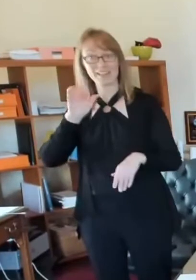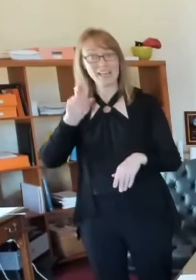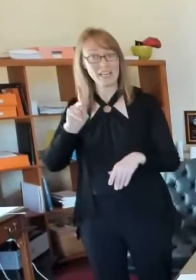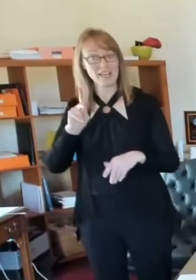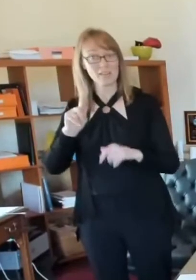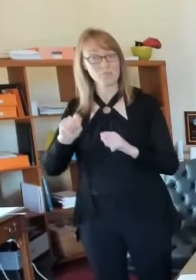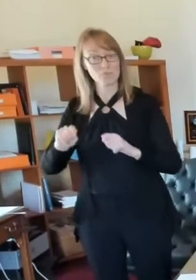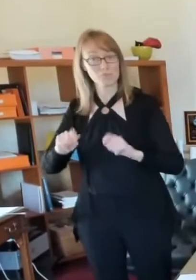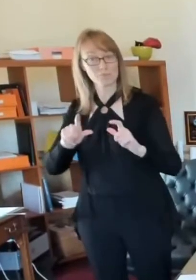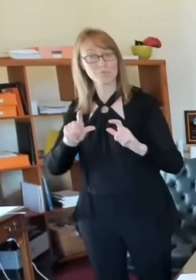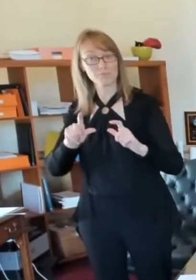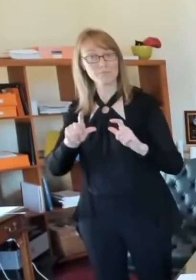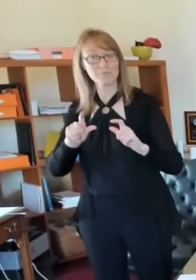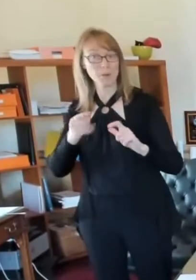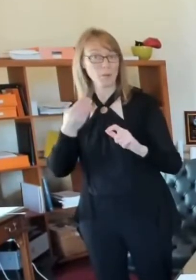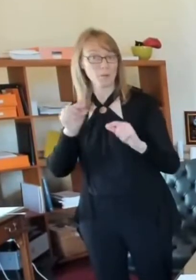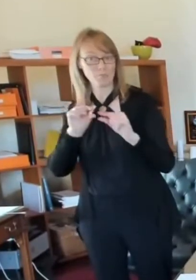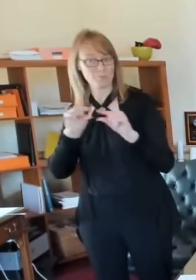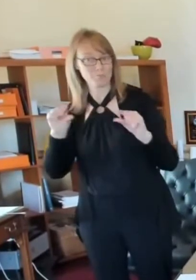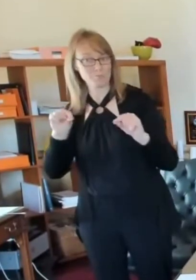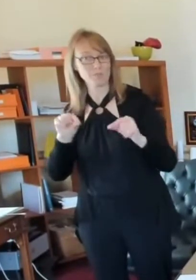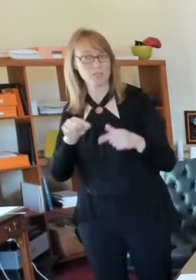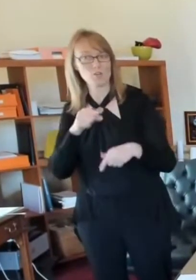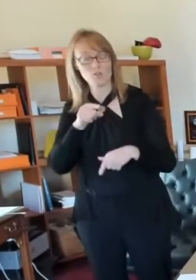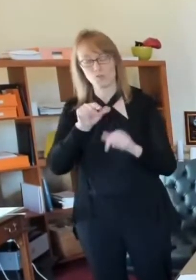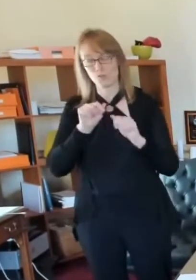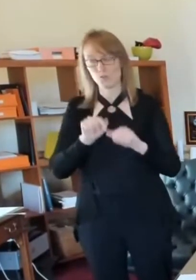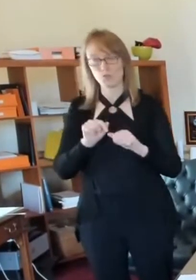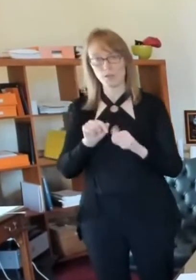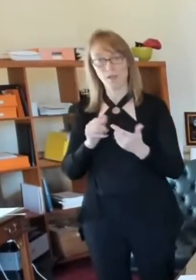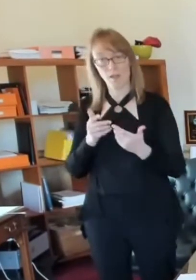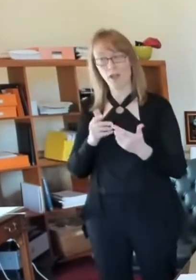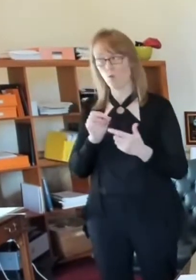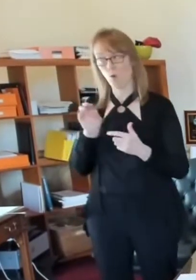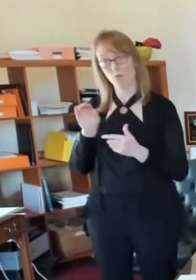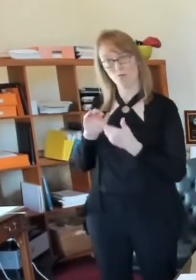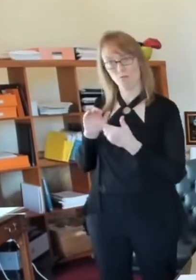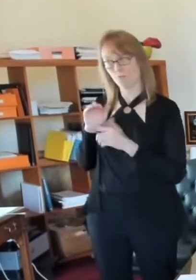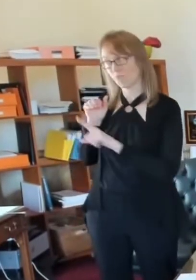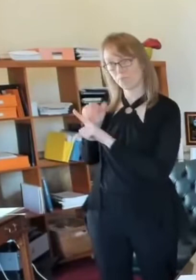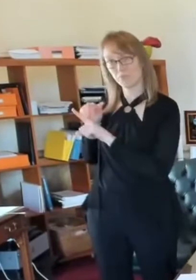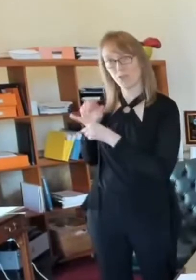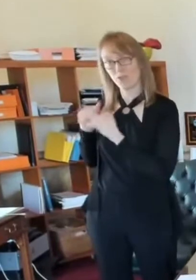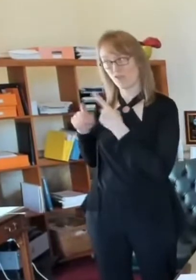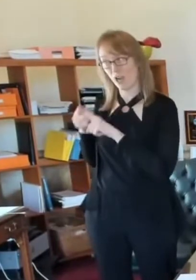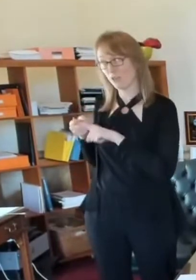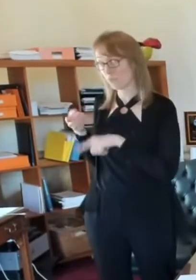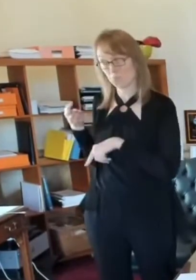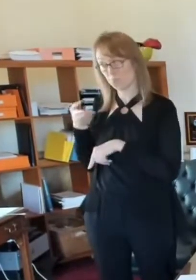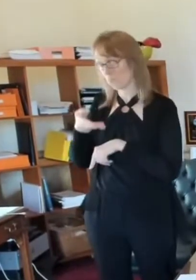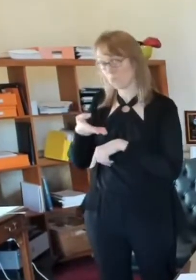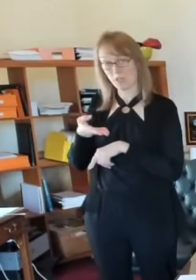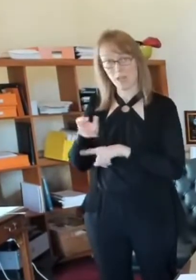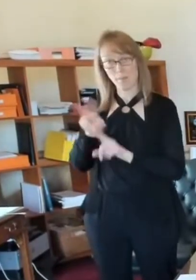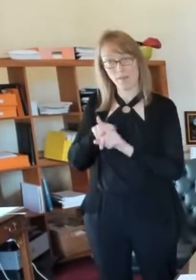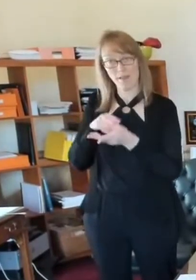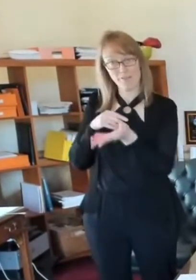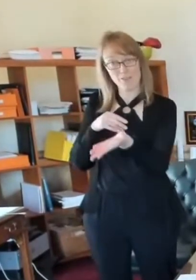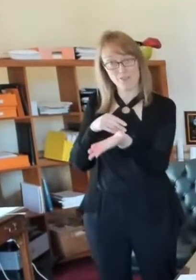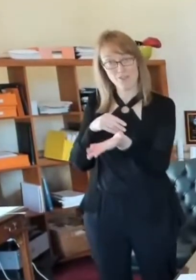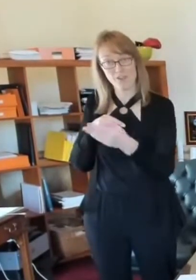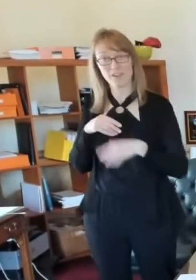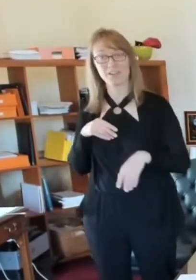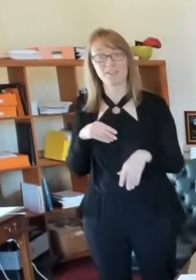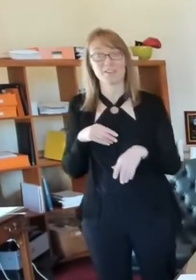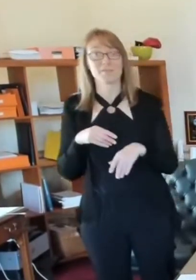apply, because we need the officers. This morning, I get a report every Monday morning telling me how many